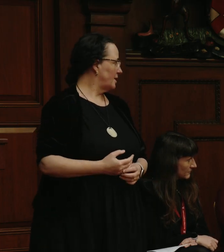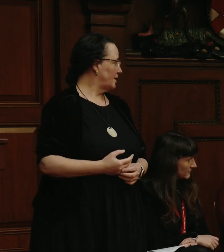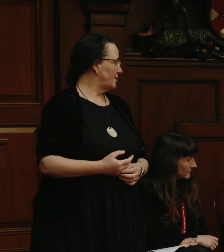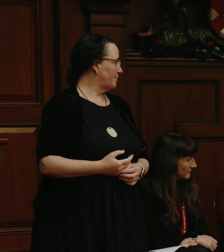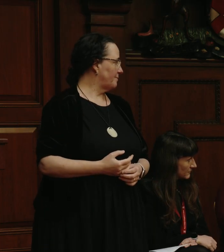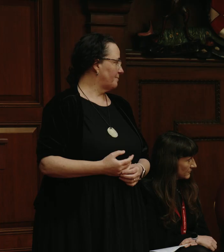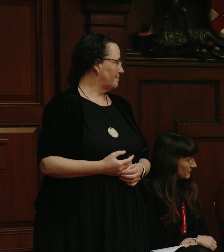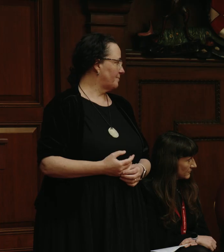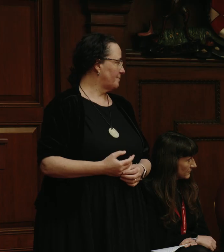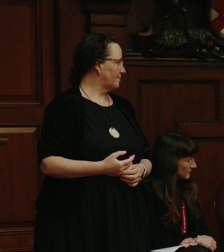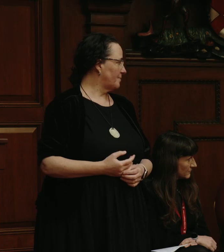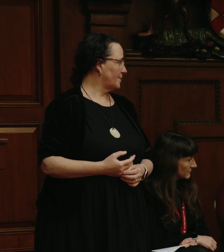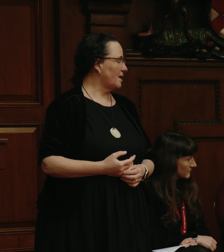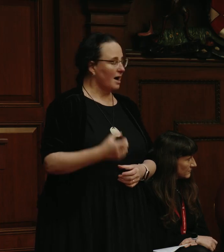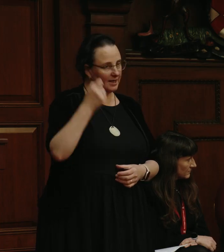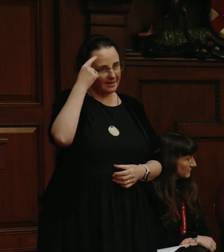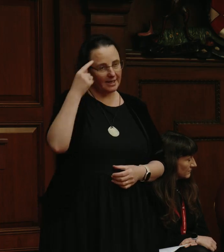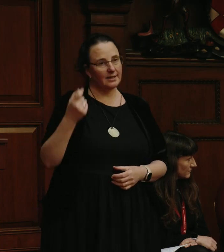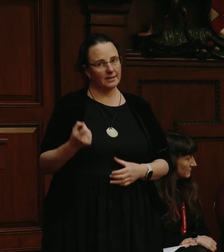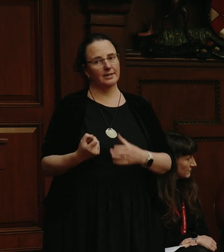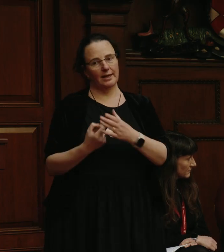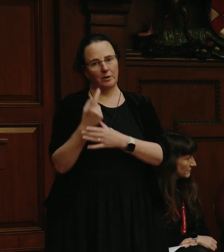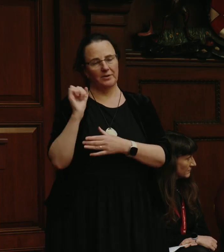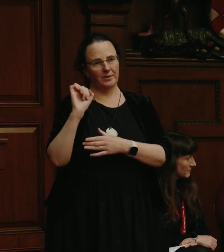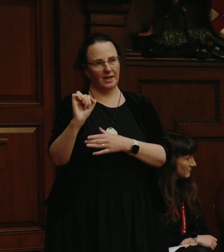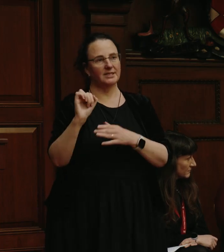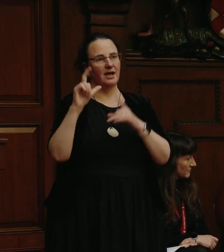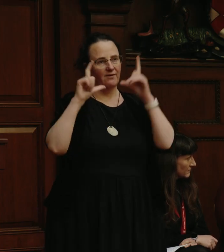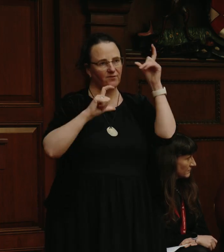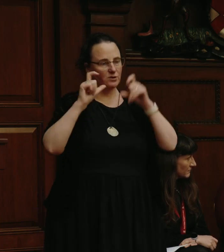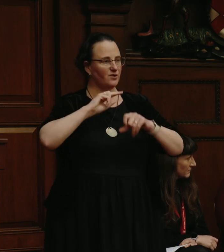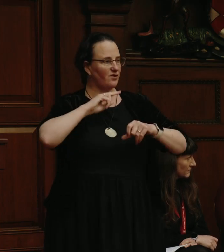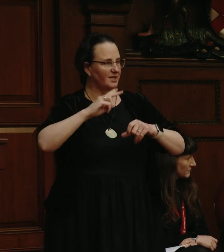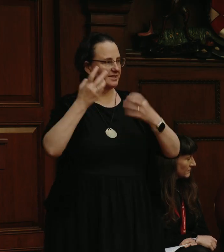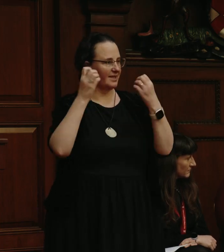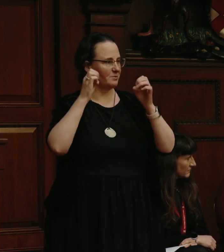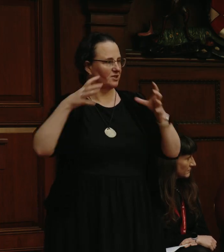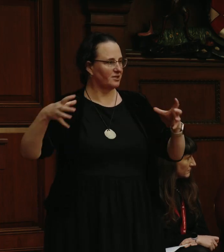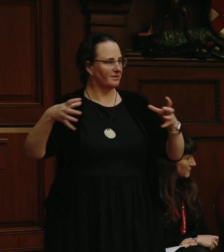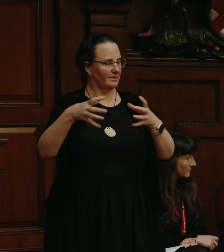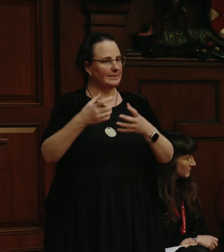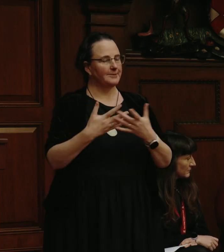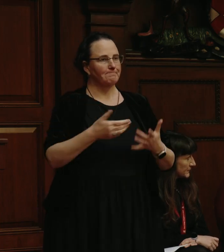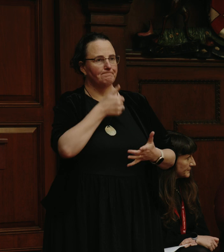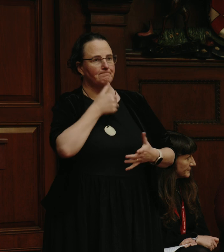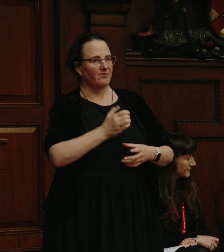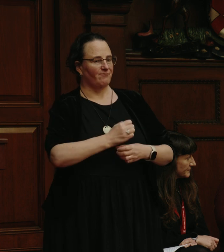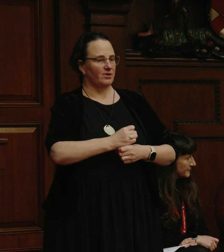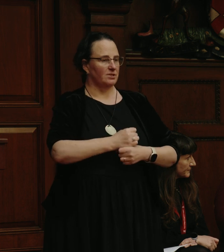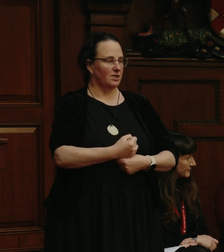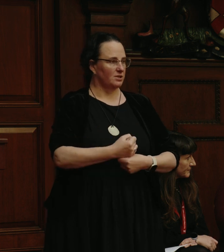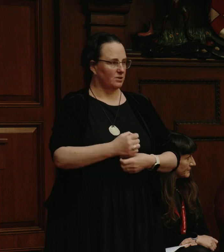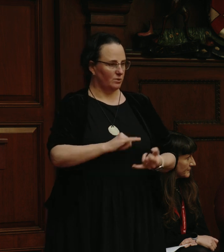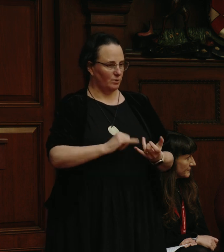it probably came up through the Photo Voice exhibition as well, but there's a real frustration amongst Sjögren's patients that their